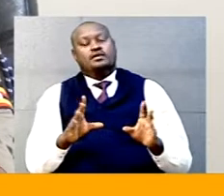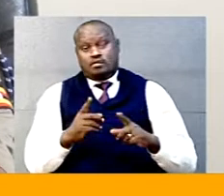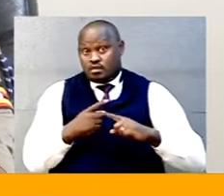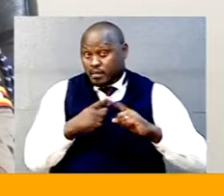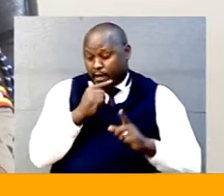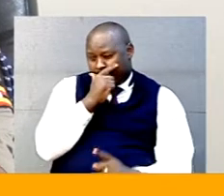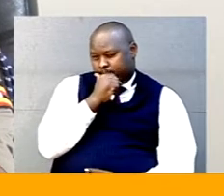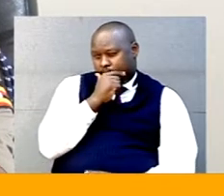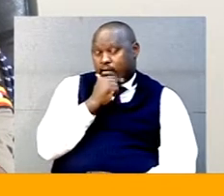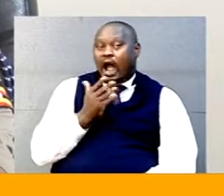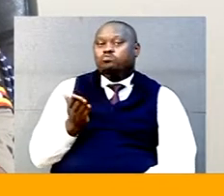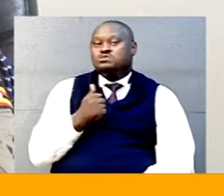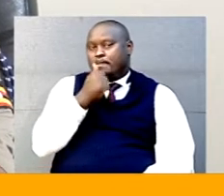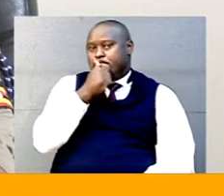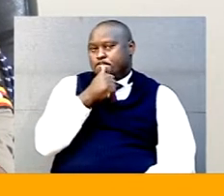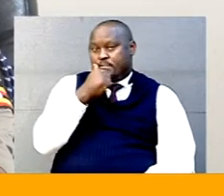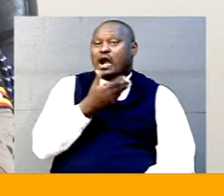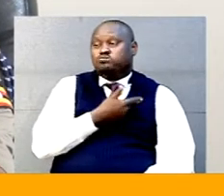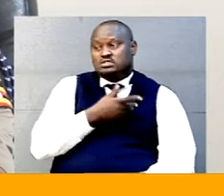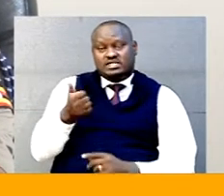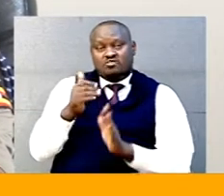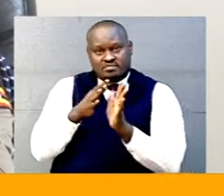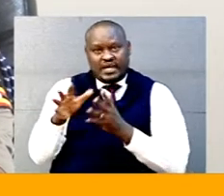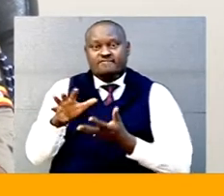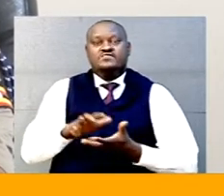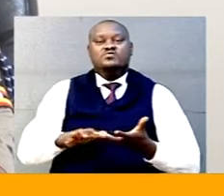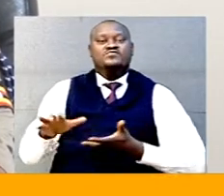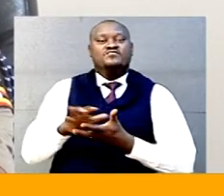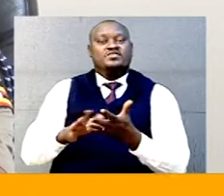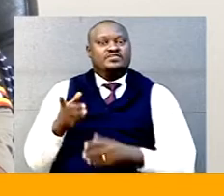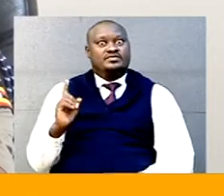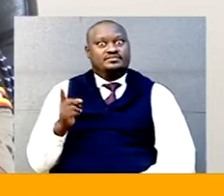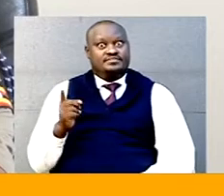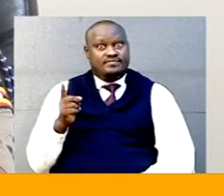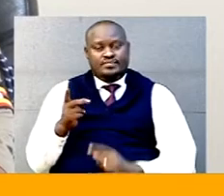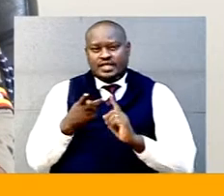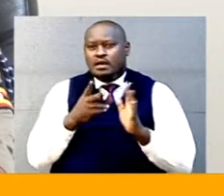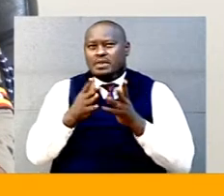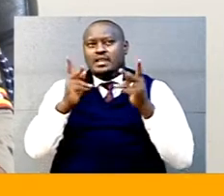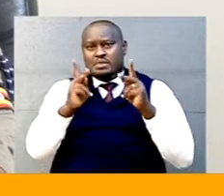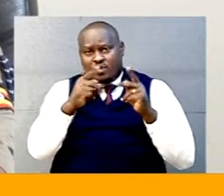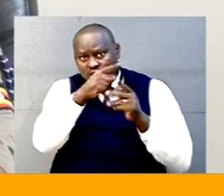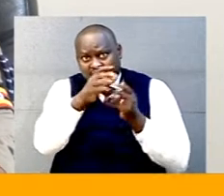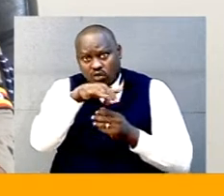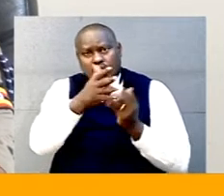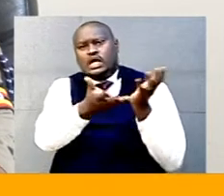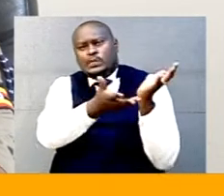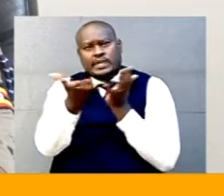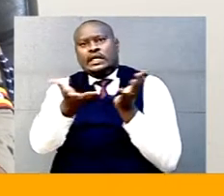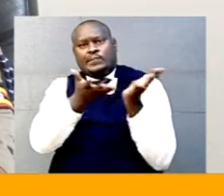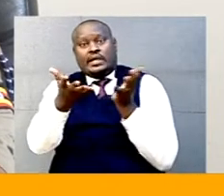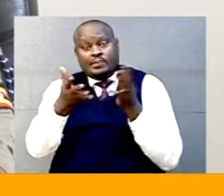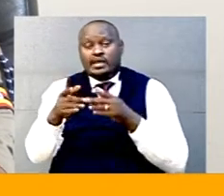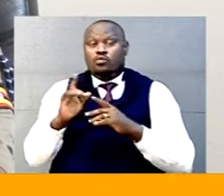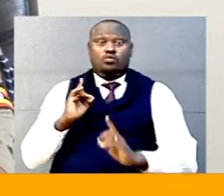have, is that they are bound to commit crimes. They are bound to ferry people around town with a view